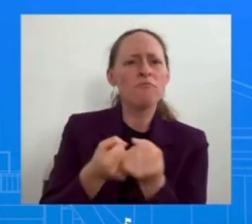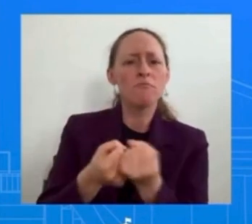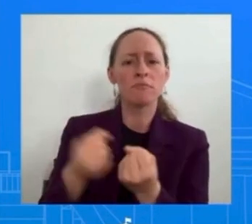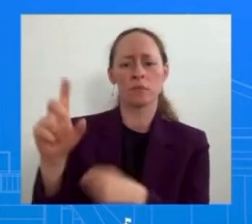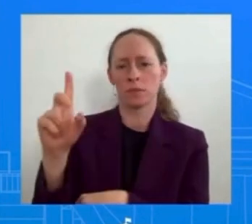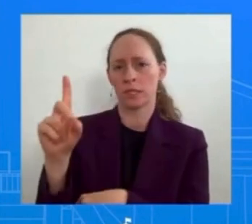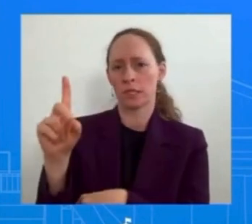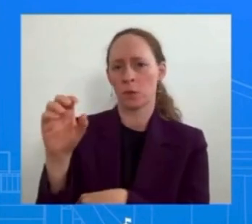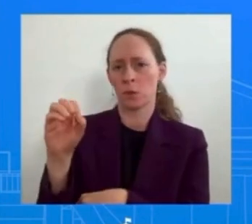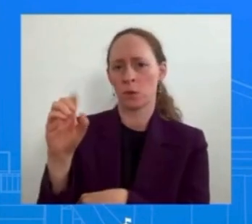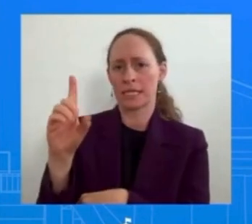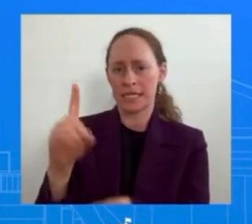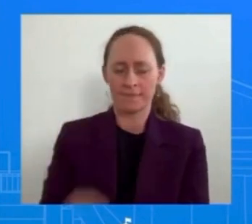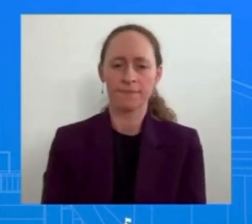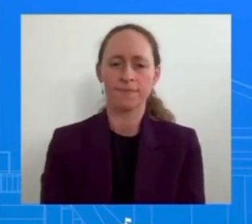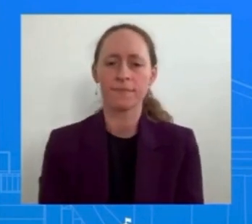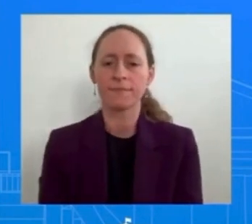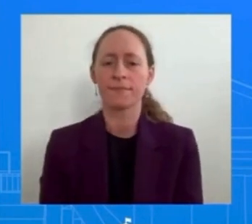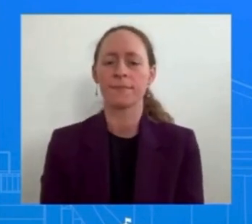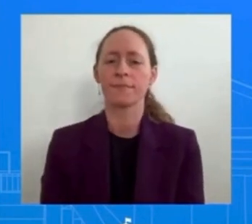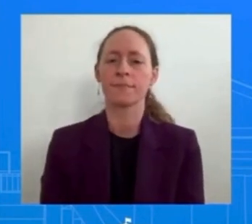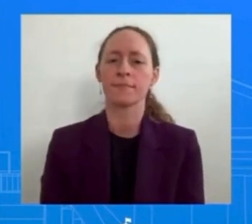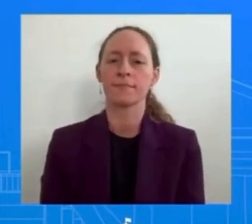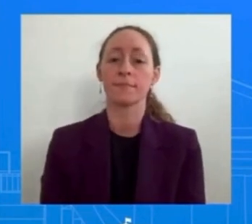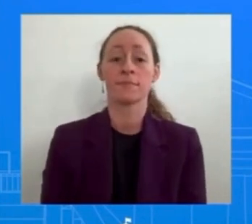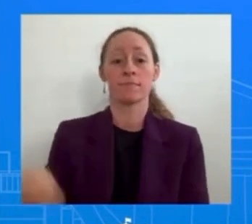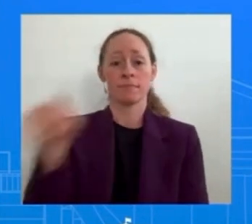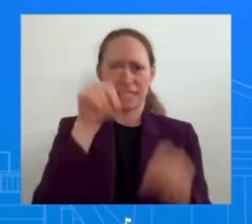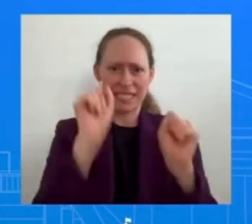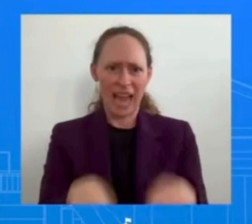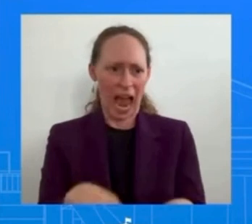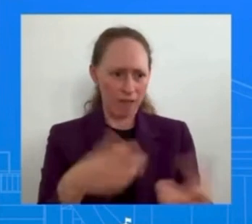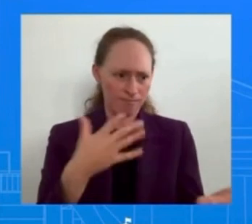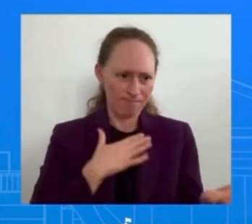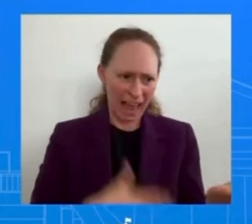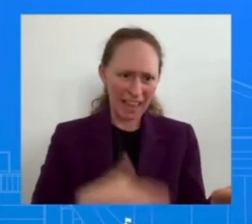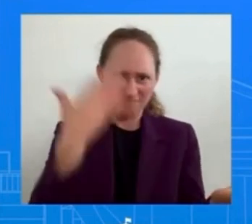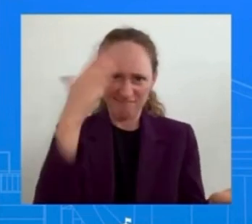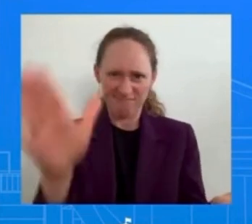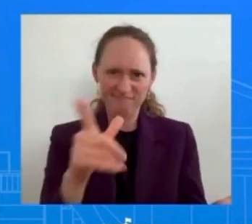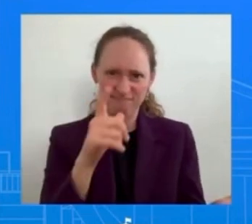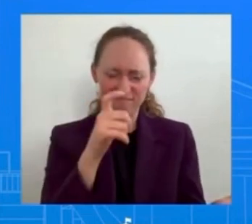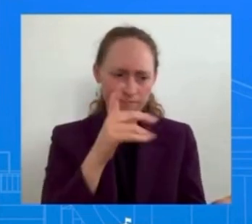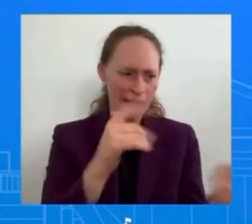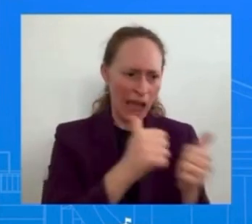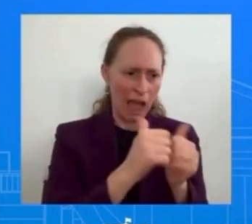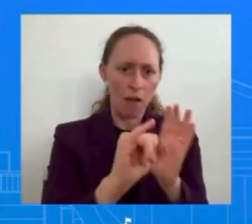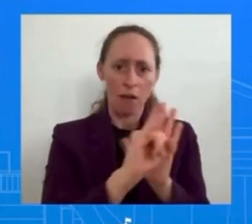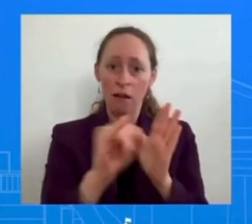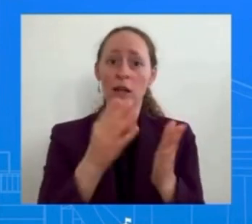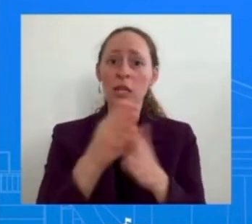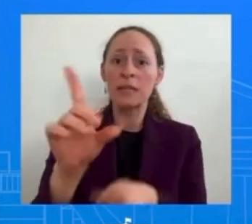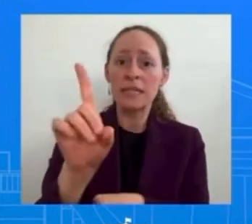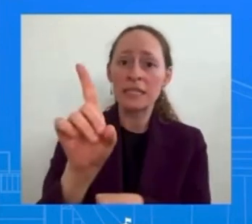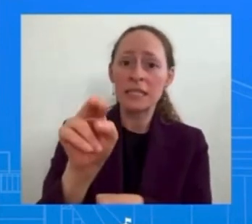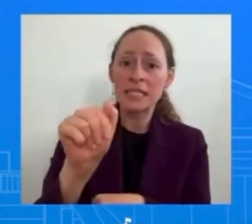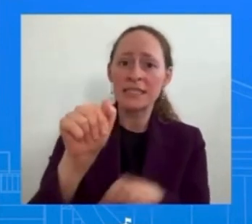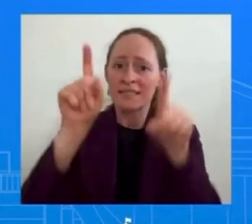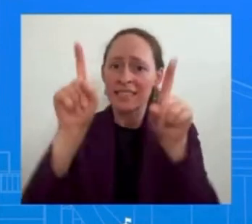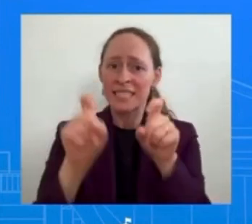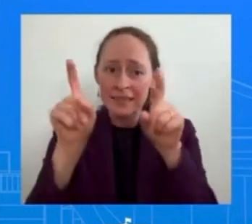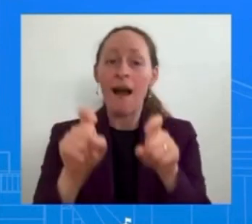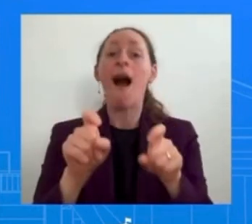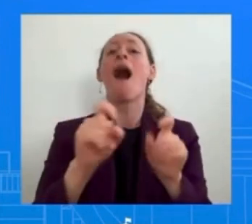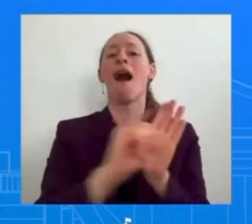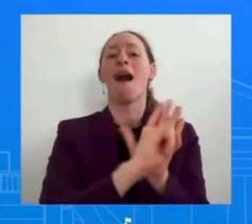ones. Now, I want to be honest with everyone. This is also going to be a very long and hard recovery.